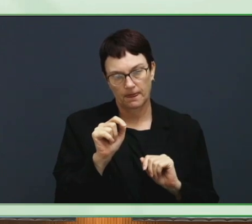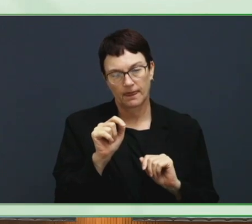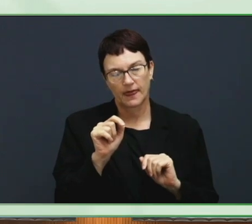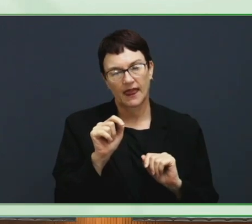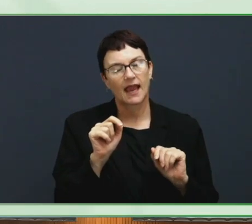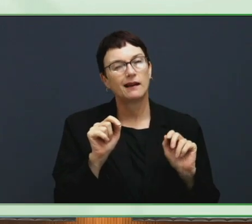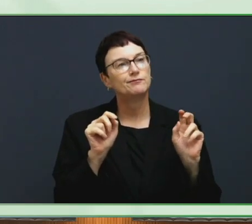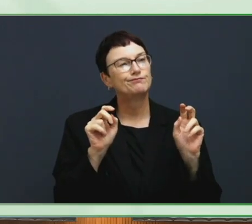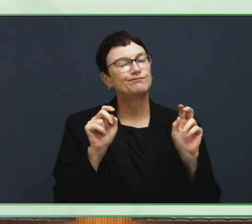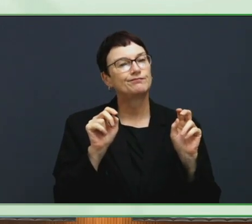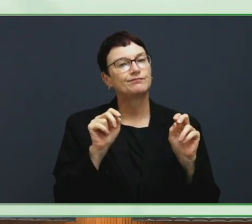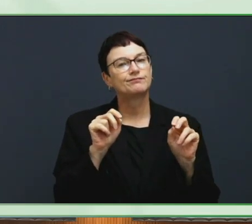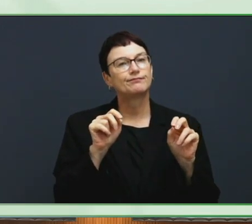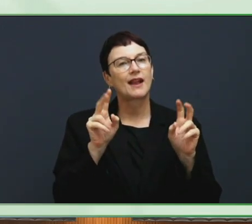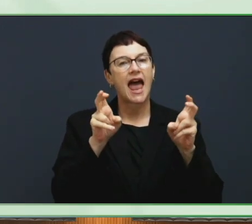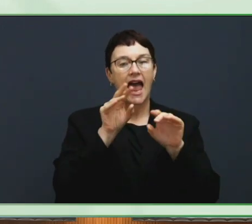education for all.